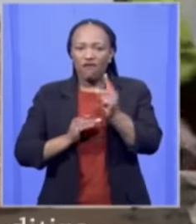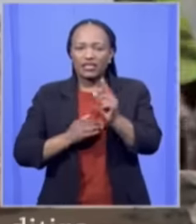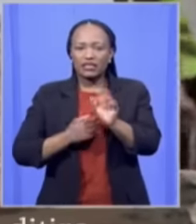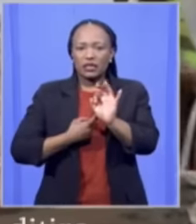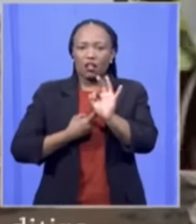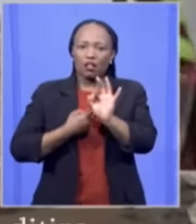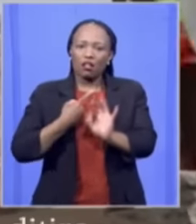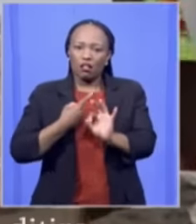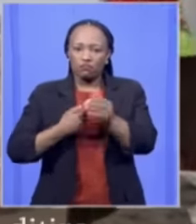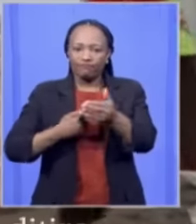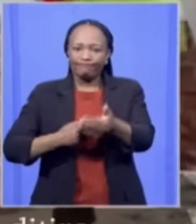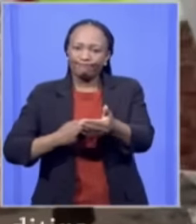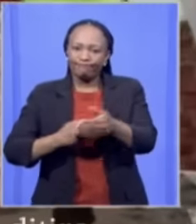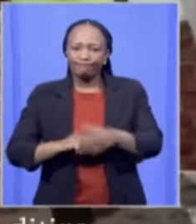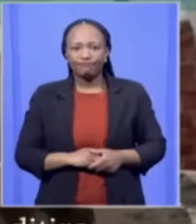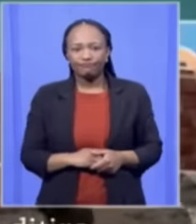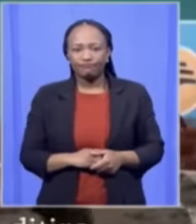ngwaga.